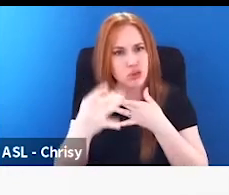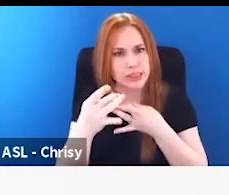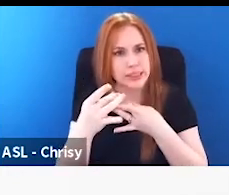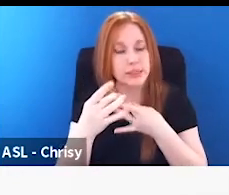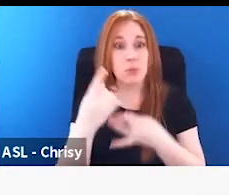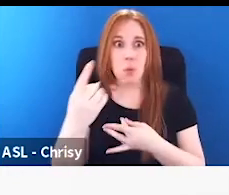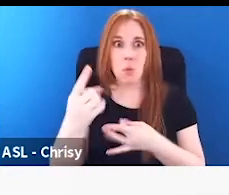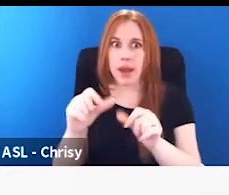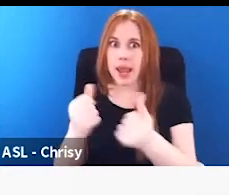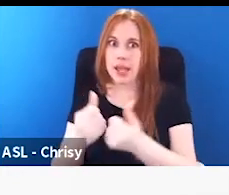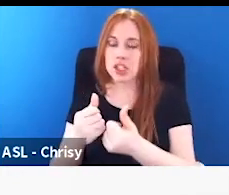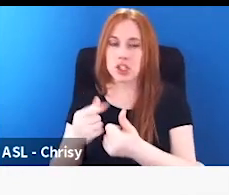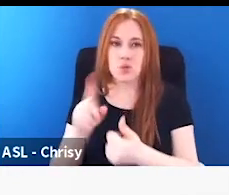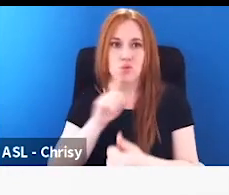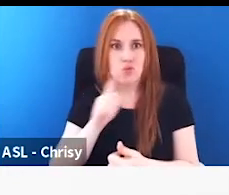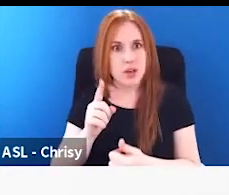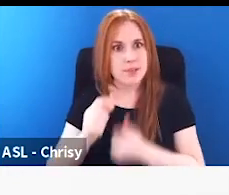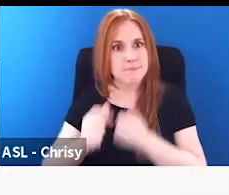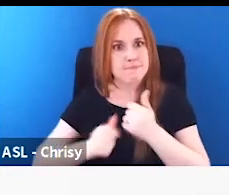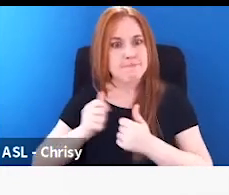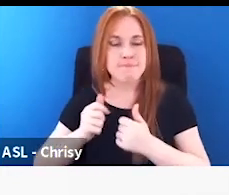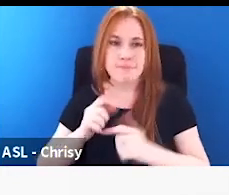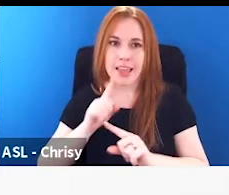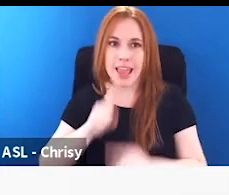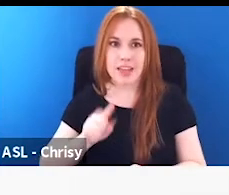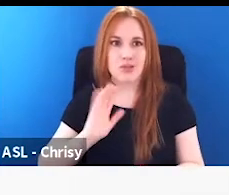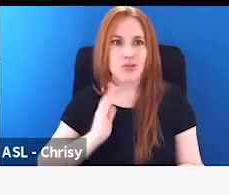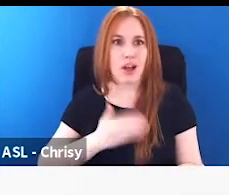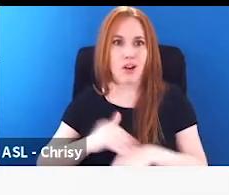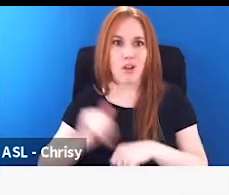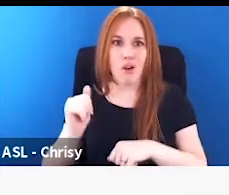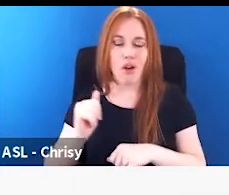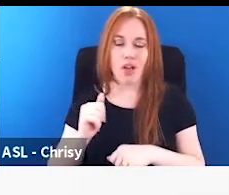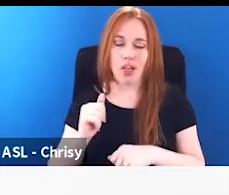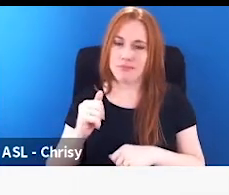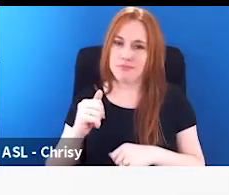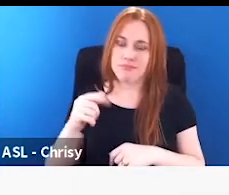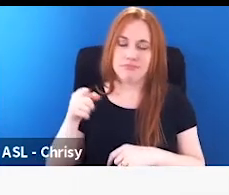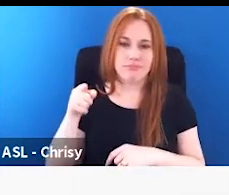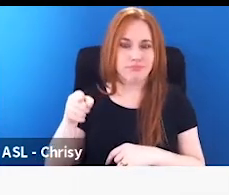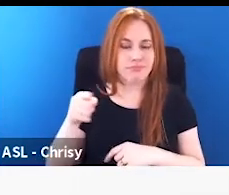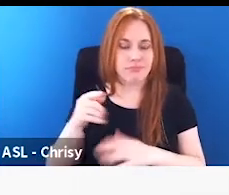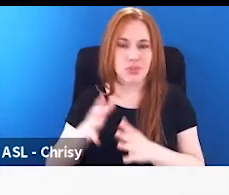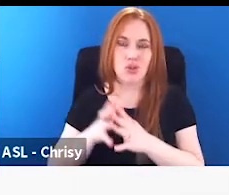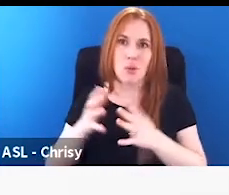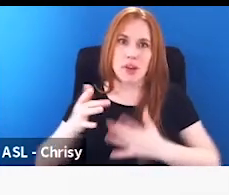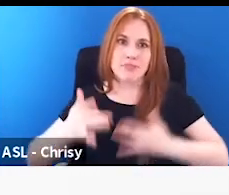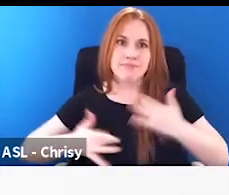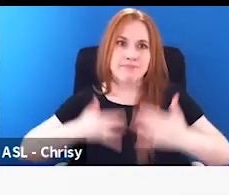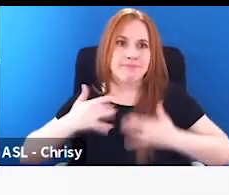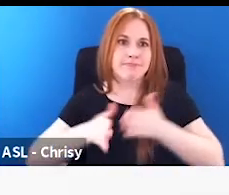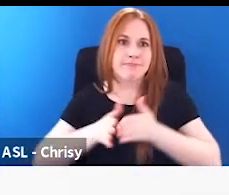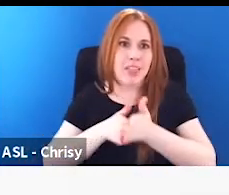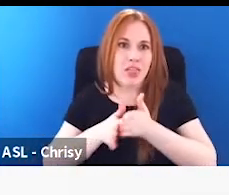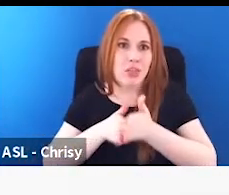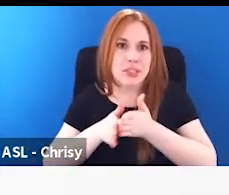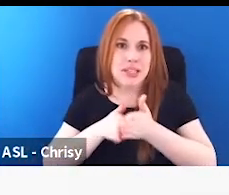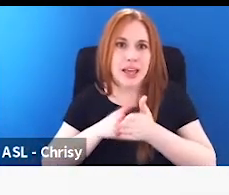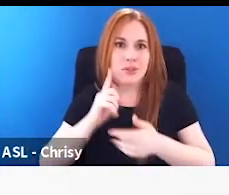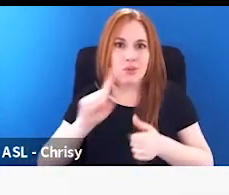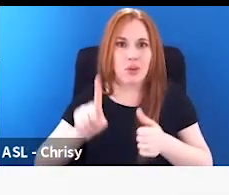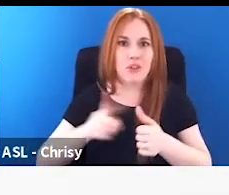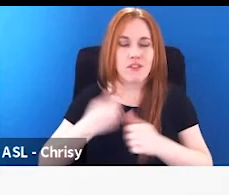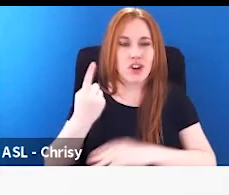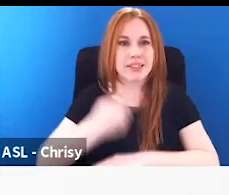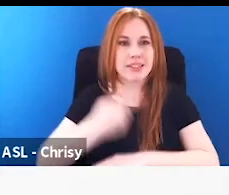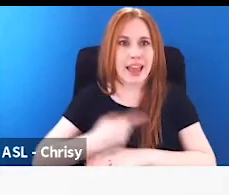one agency step up and answer the call like no other. And the amount of enthusiasm they've had from the first day that